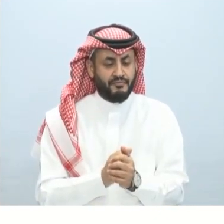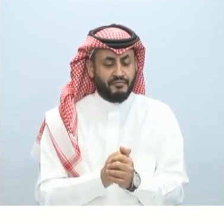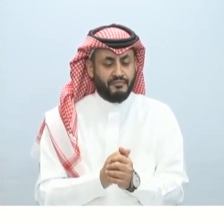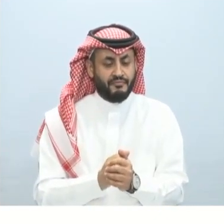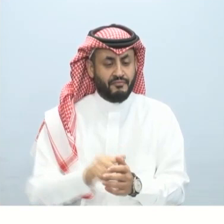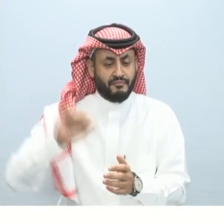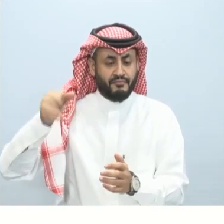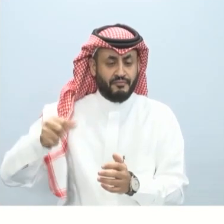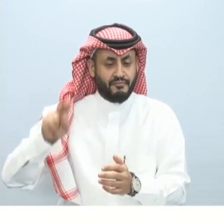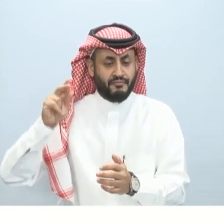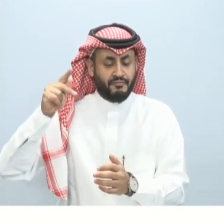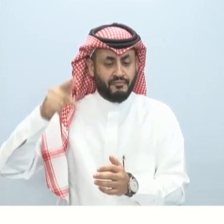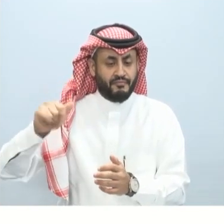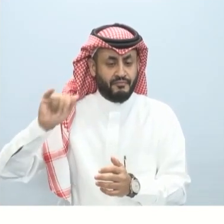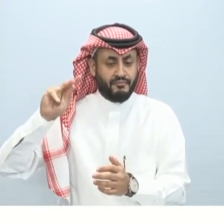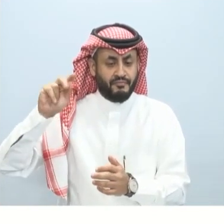Jupiter,